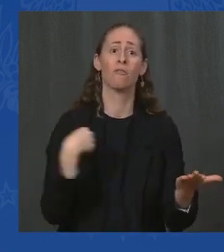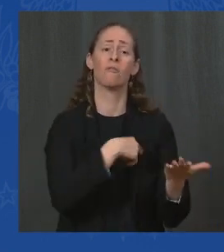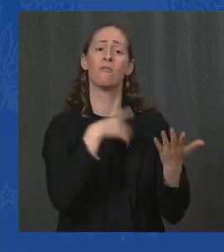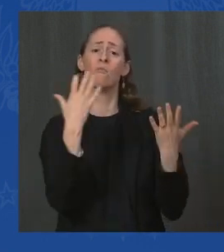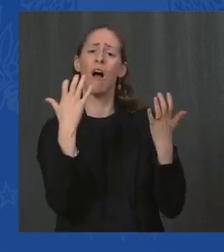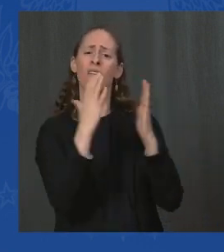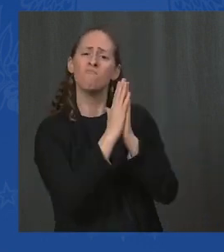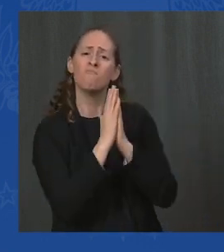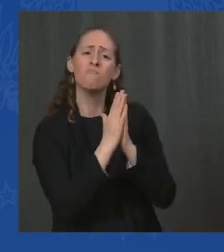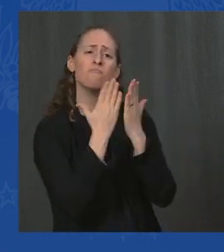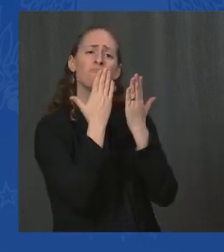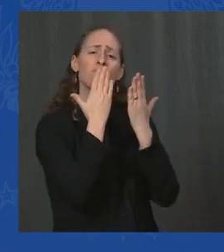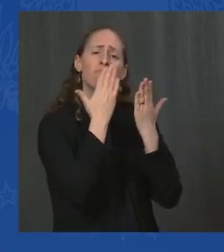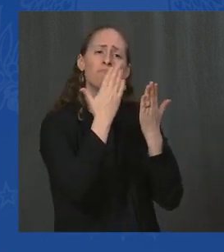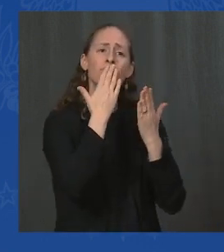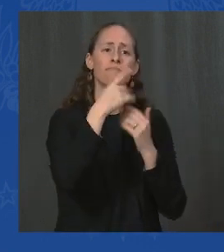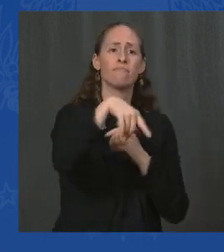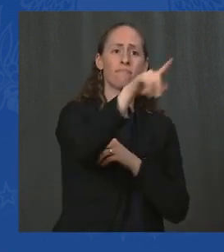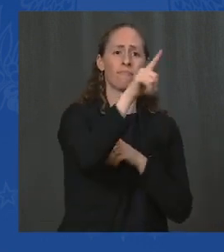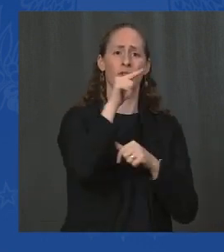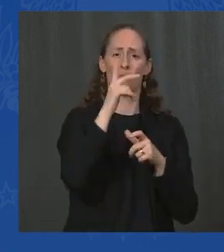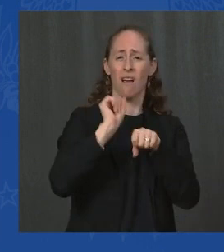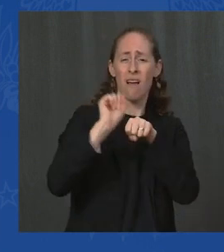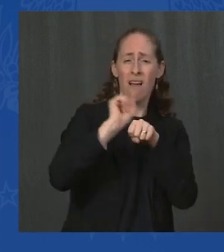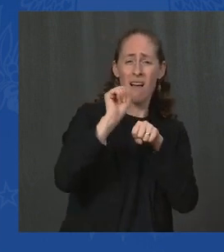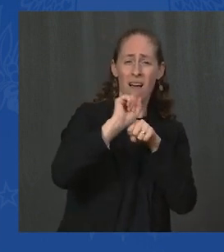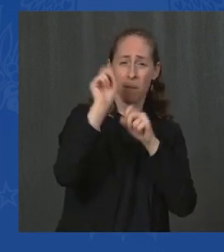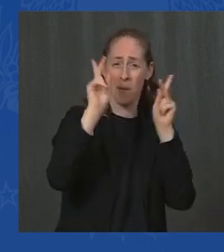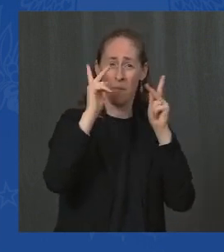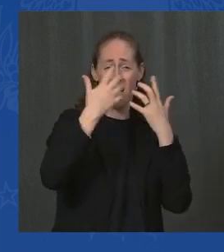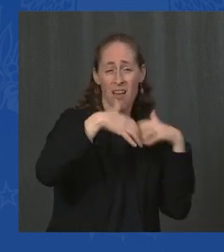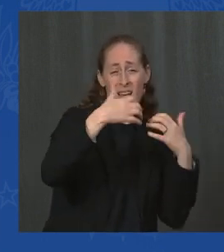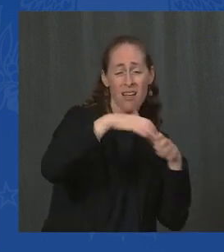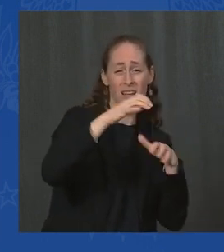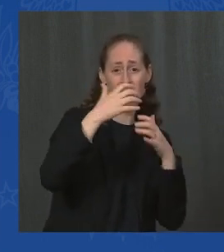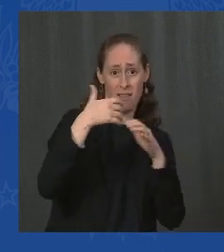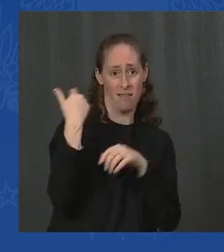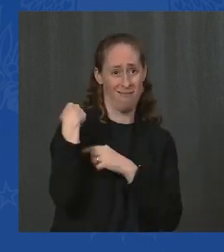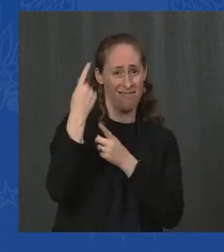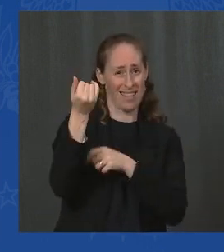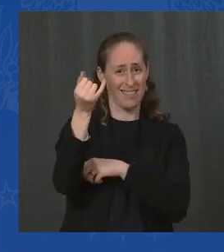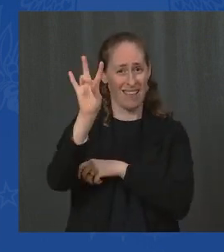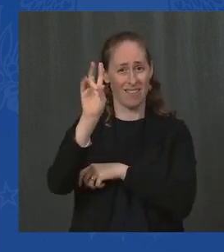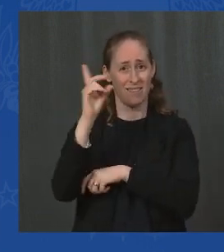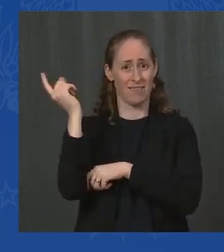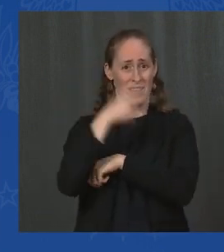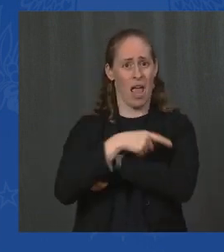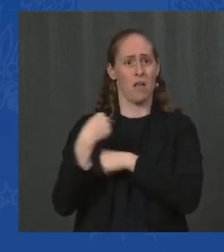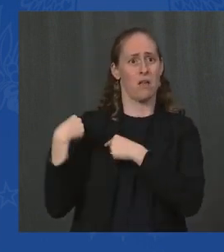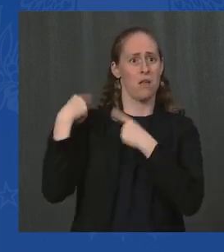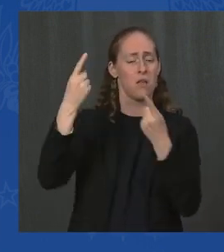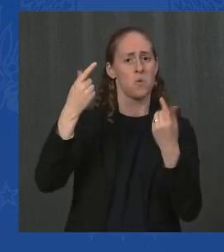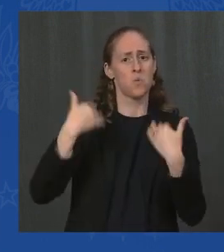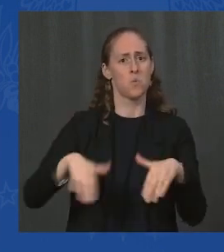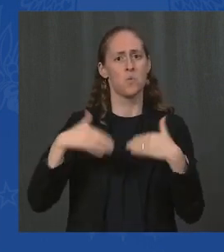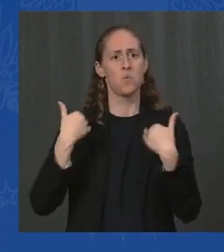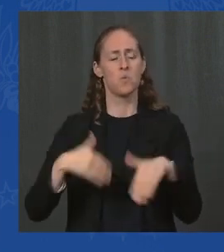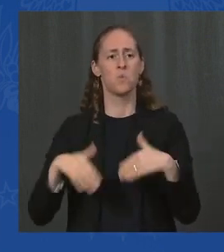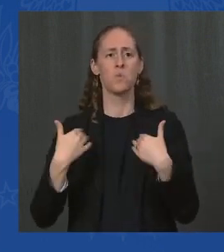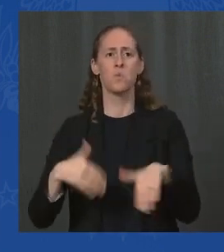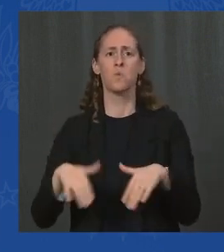this mission of mercy in Kabul and at tremendous risk with such unparalleled